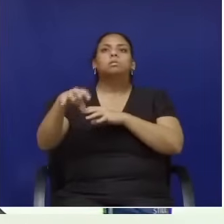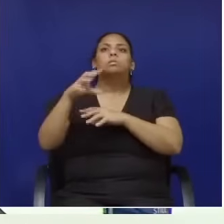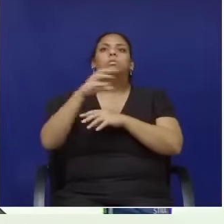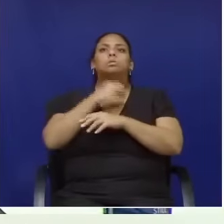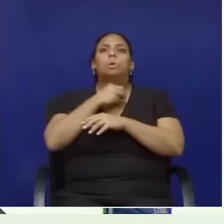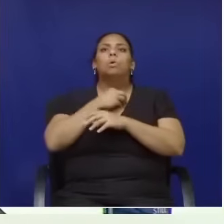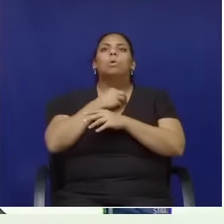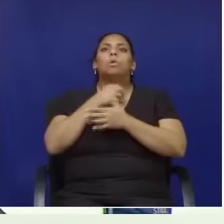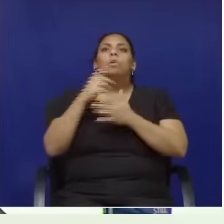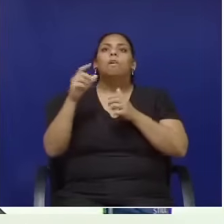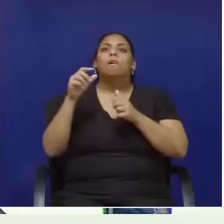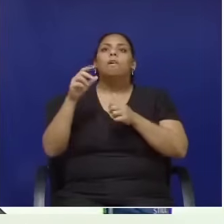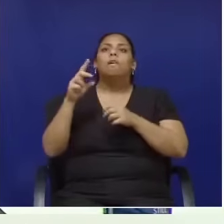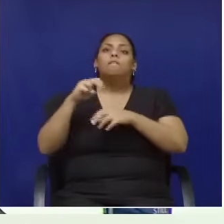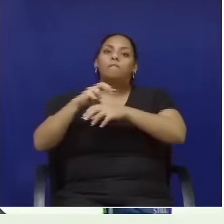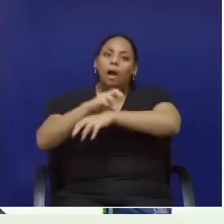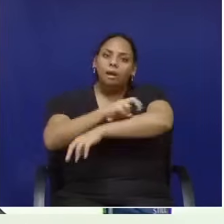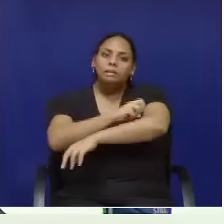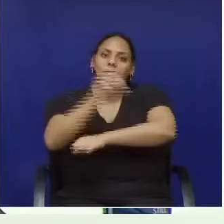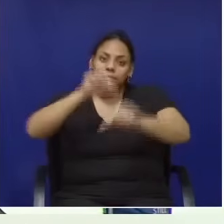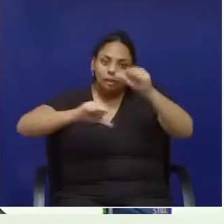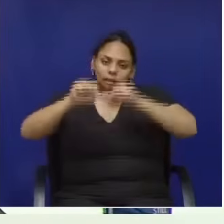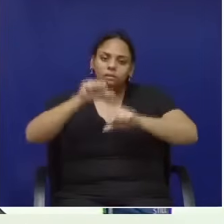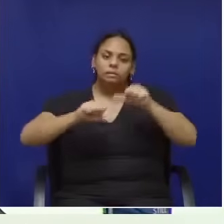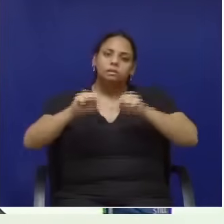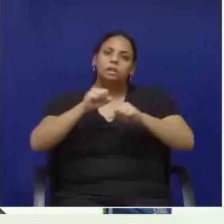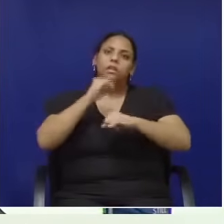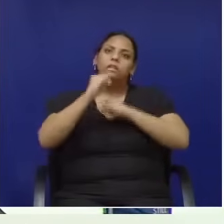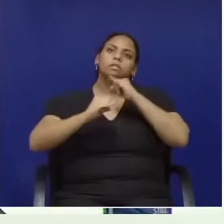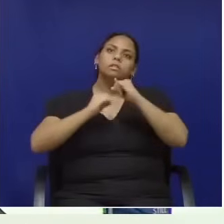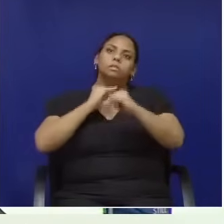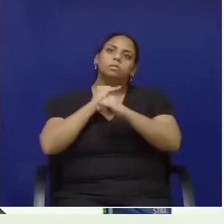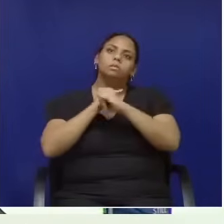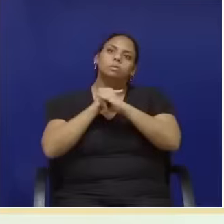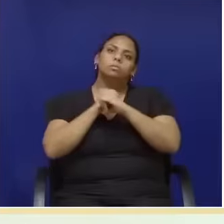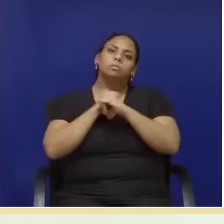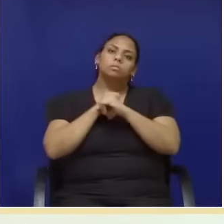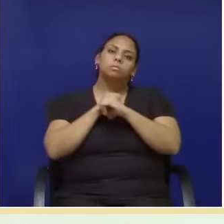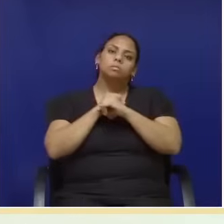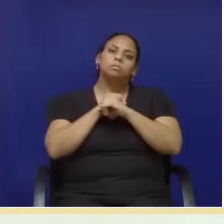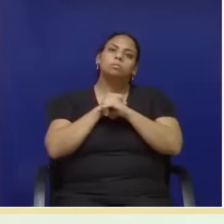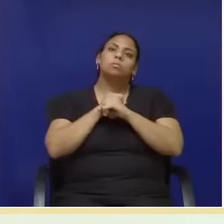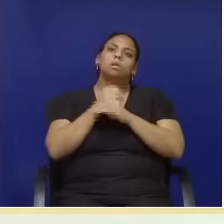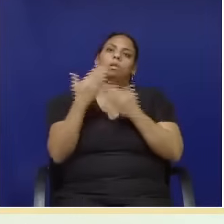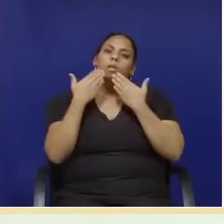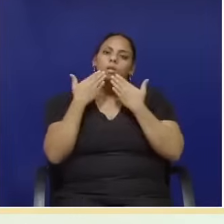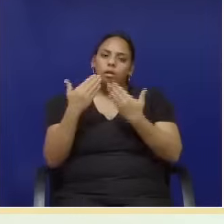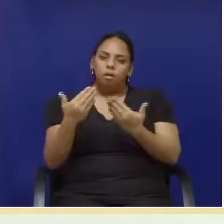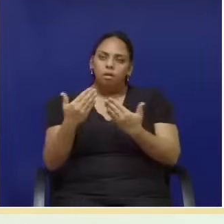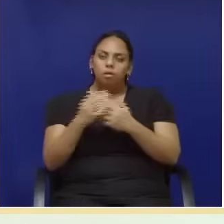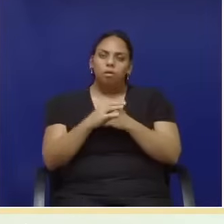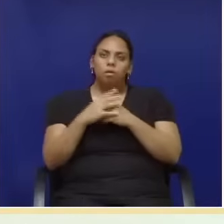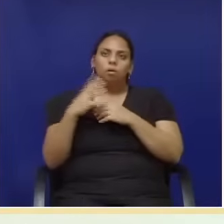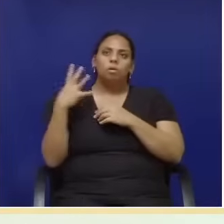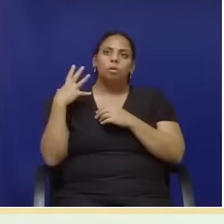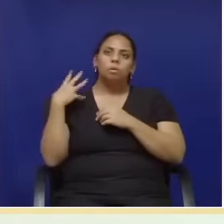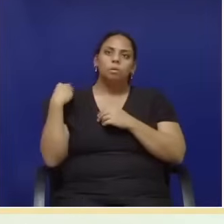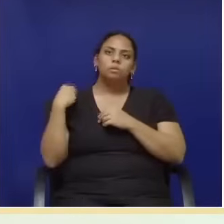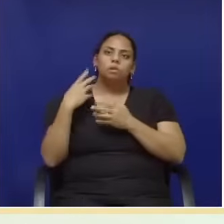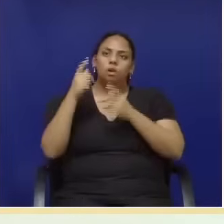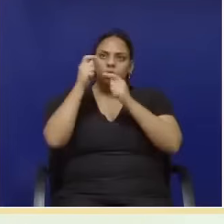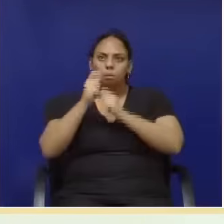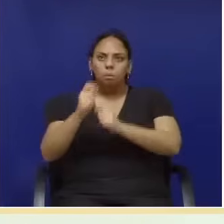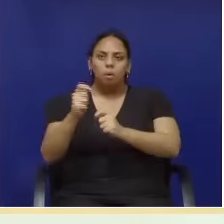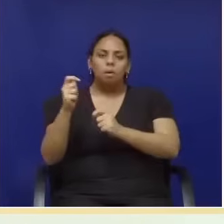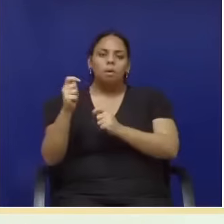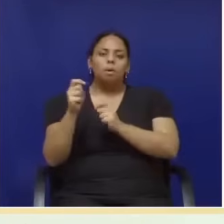in the various science institutes in the country. Thank you very much. Thank you, Honourable Minister. Honourable members,